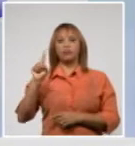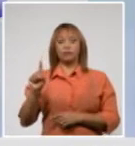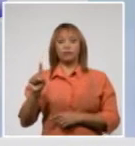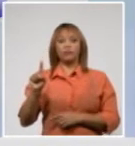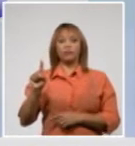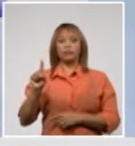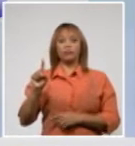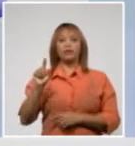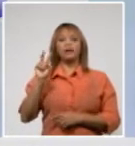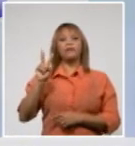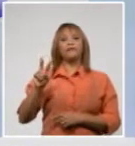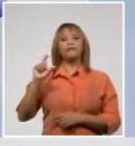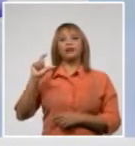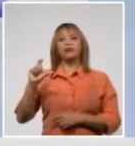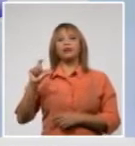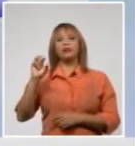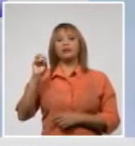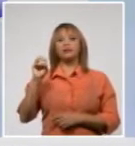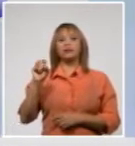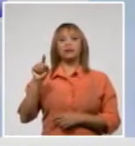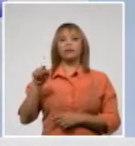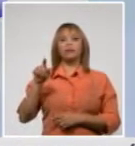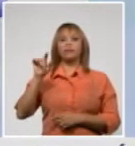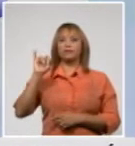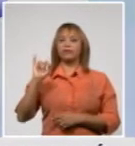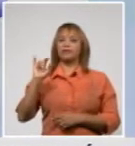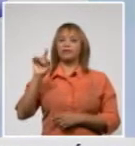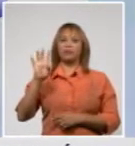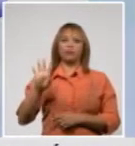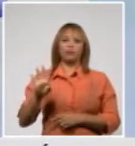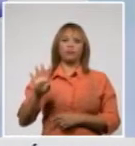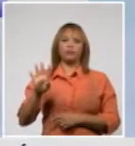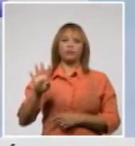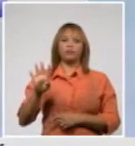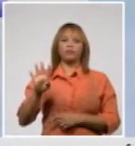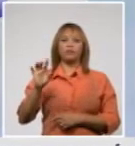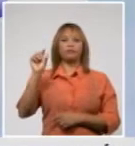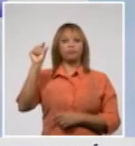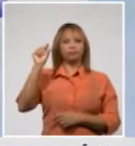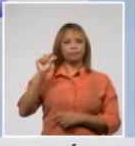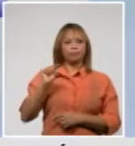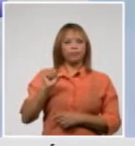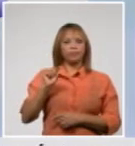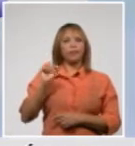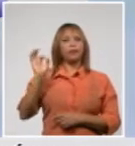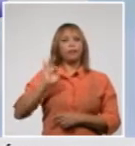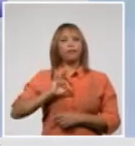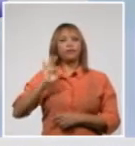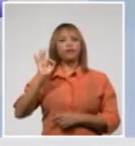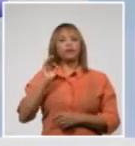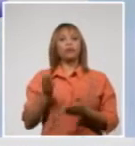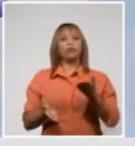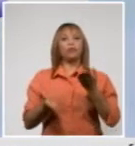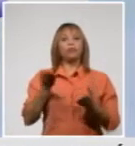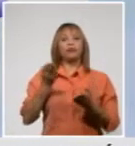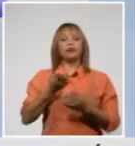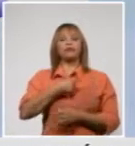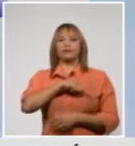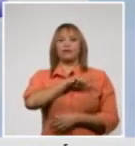with 4.97, Ciego de Ávila with 3.43, Las Tunas